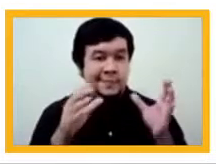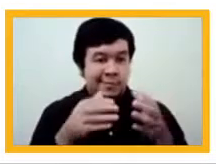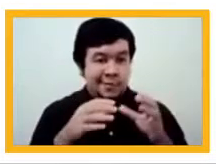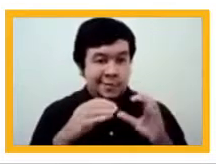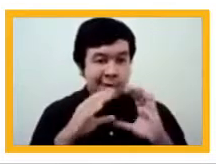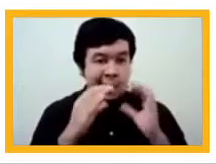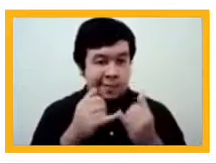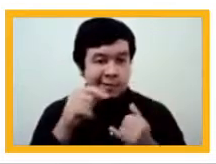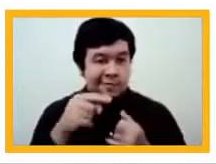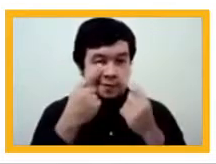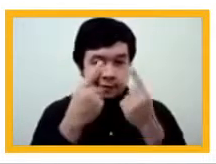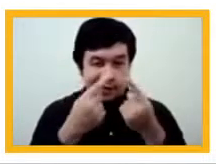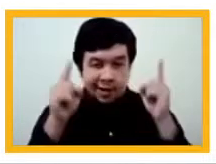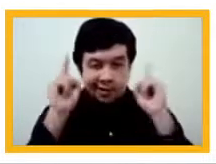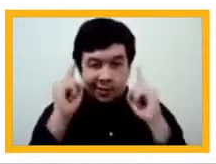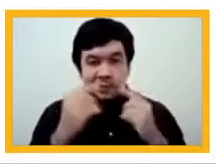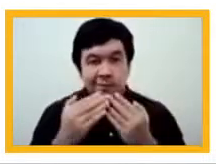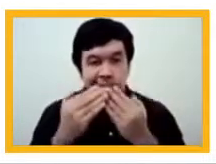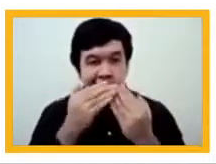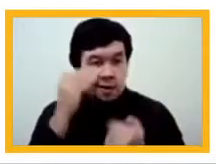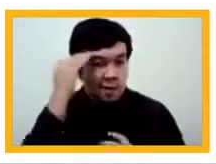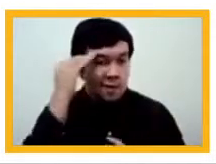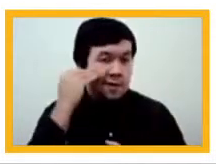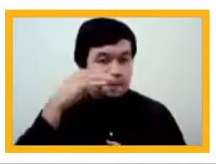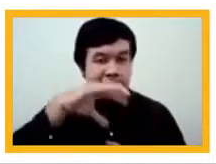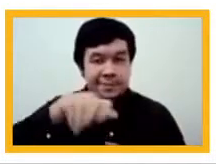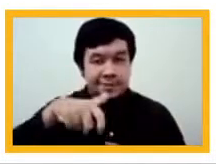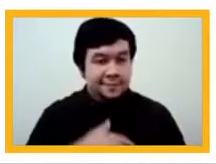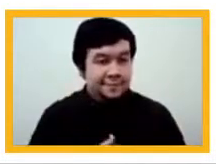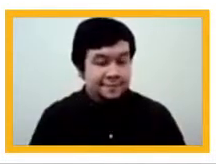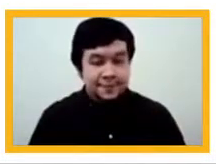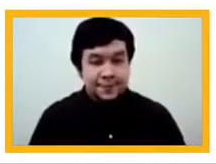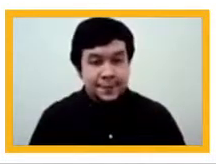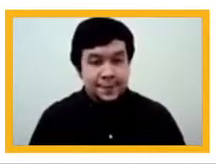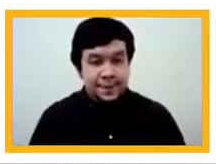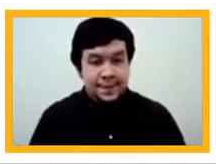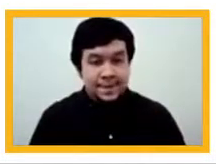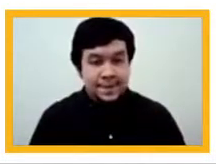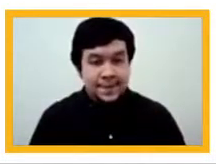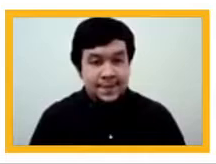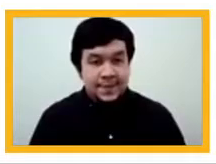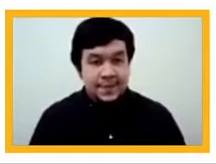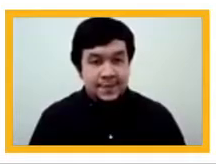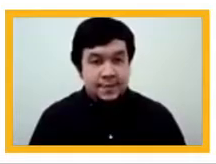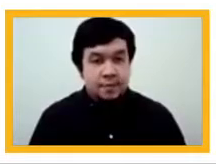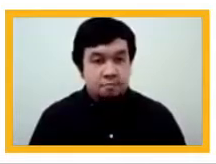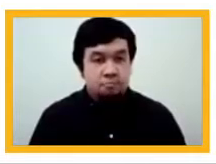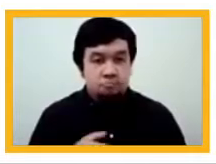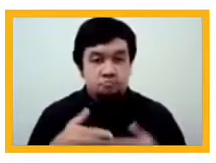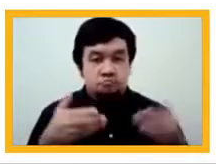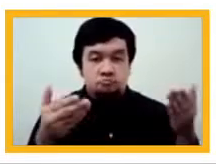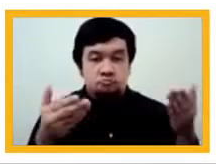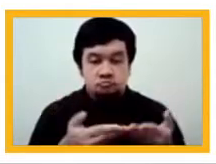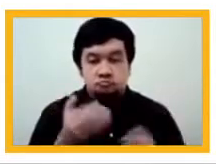And in this talk, I'll briefly introduce you key features of Software Centered University in